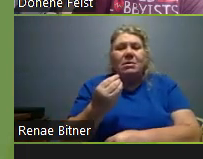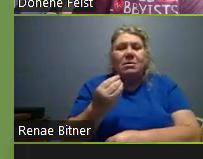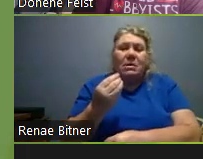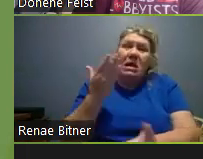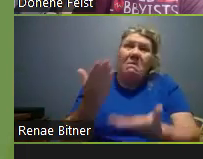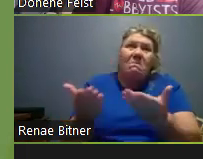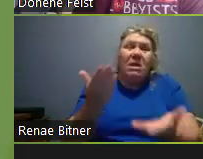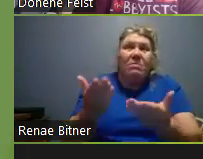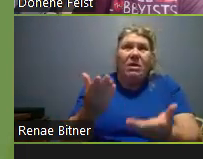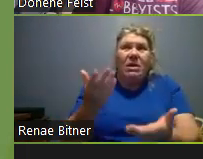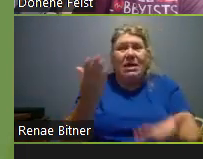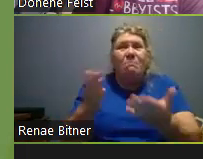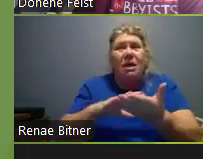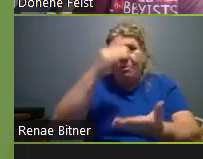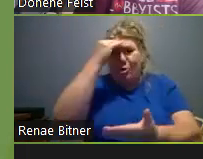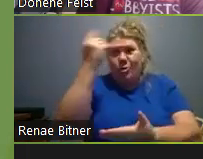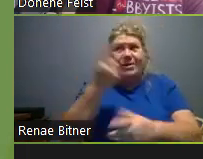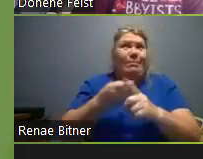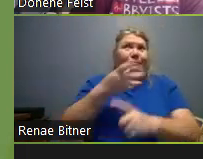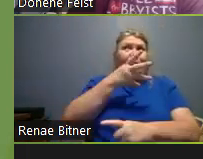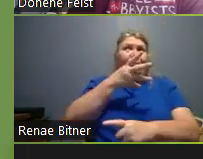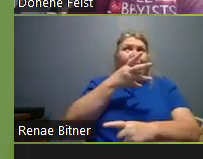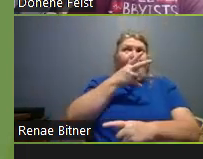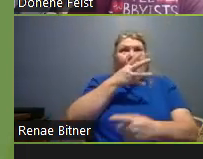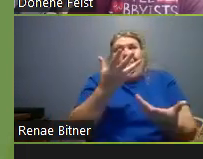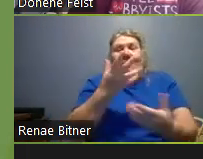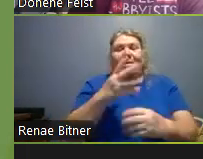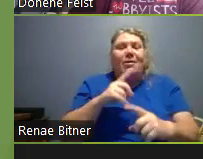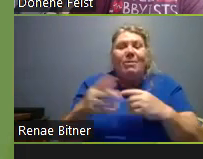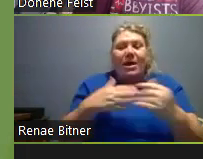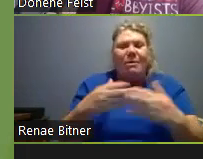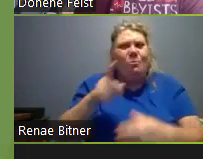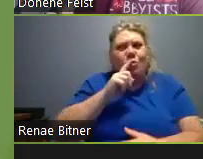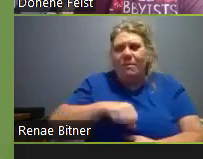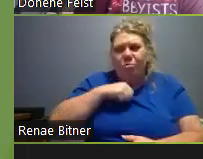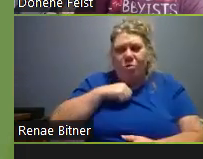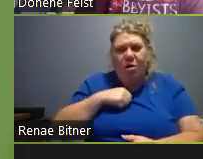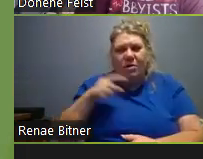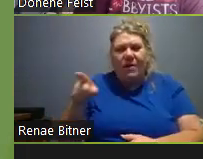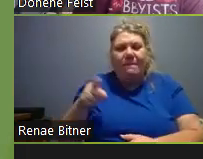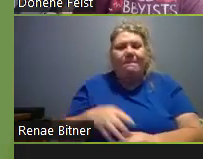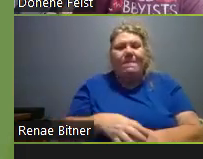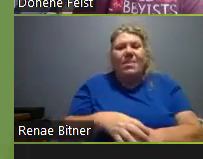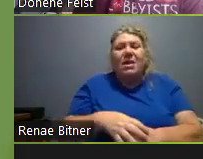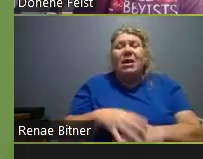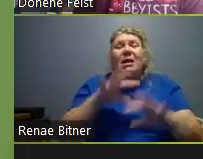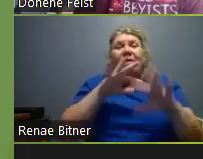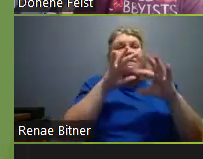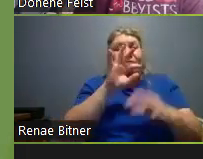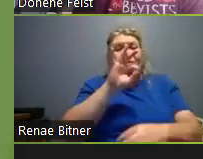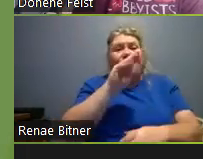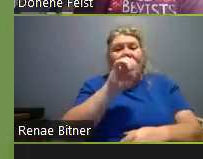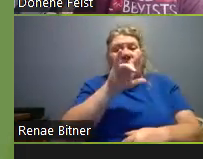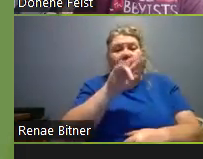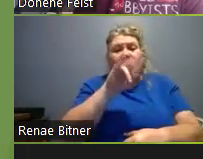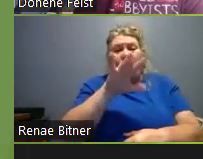maybe he might have learned a little bit from mom. I'm not sure. But anyway, I'm really proud as punch of him. But the Family Voices mission